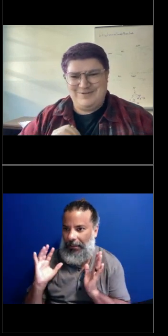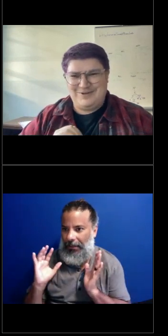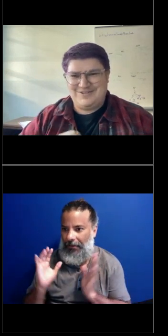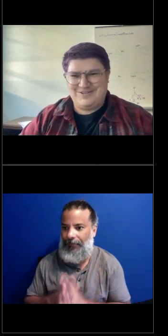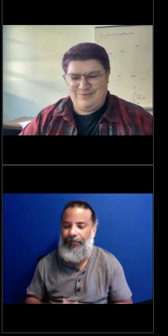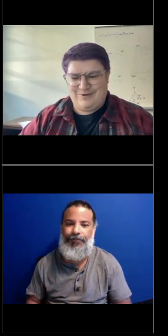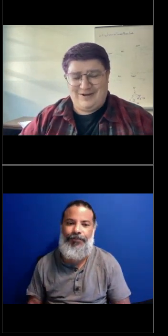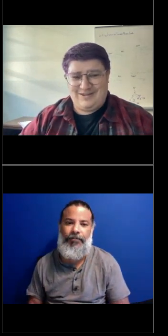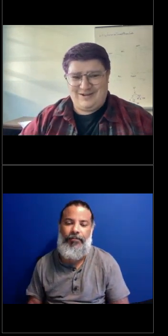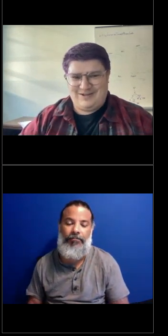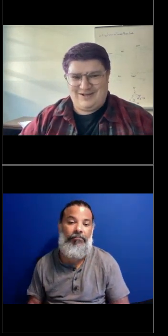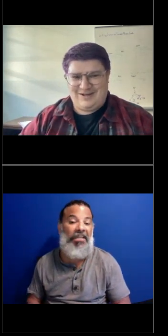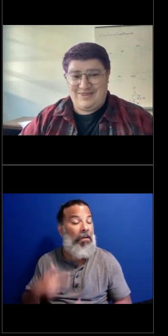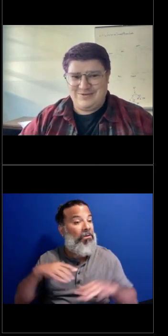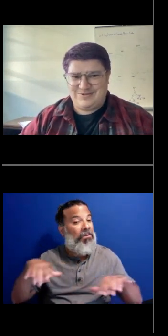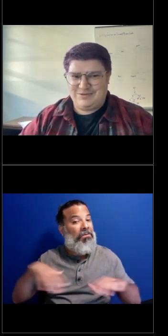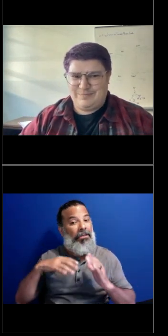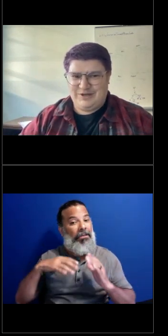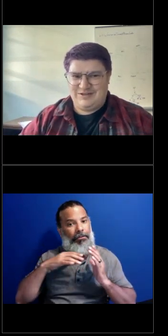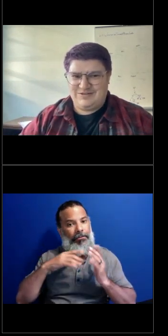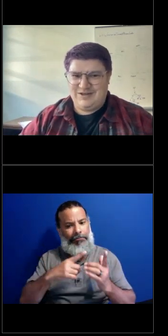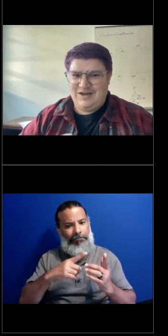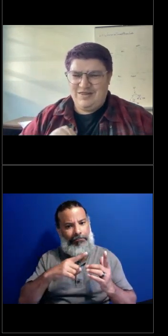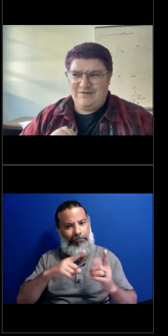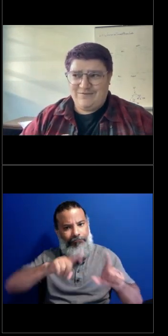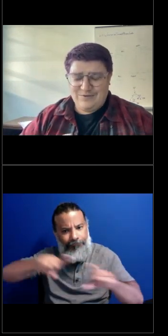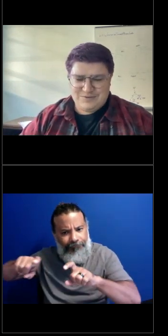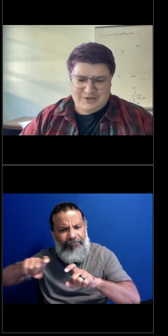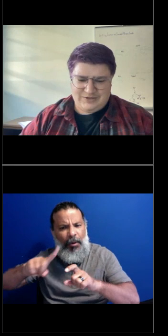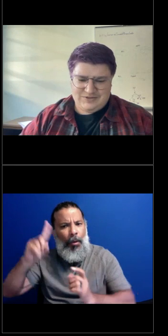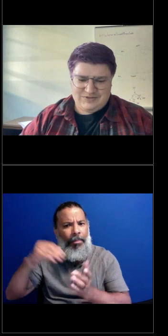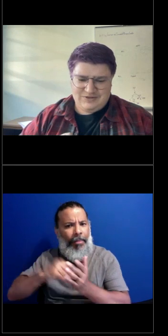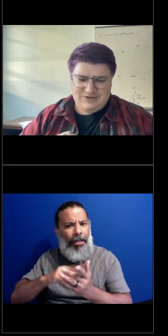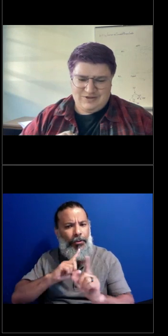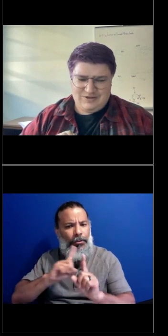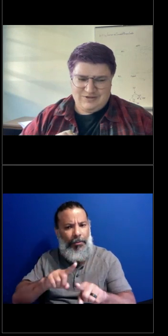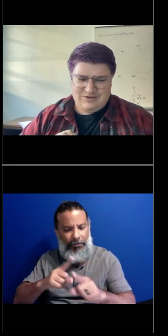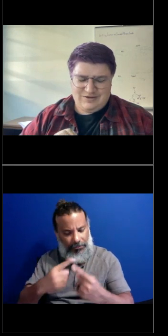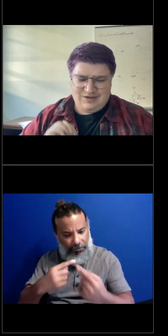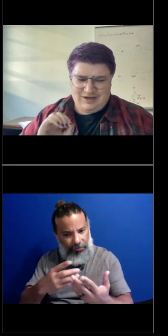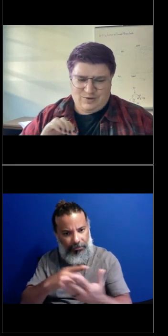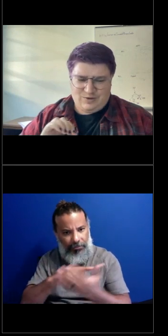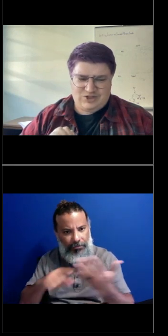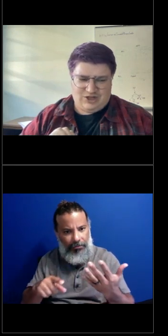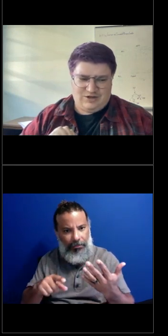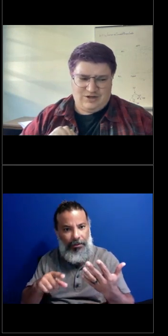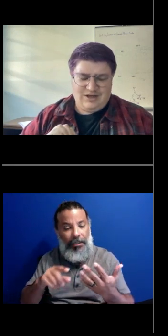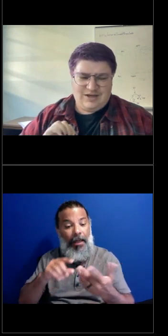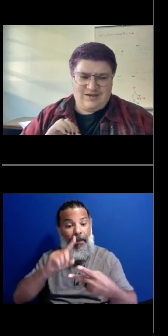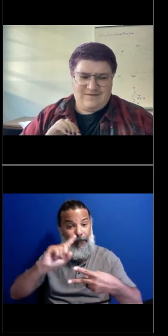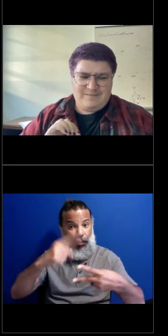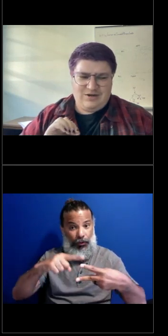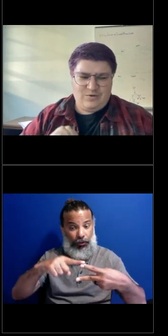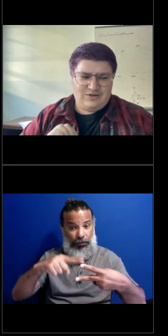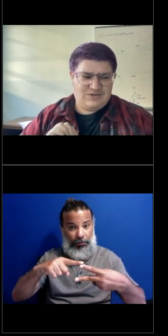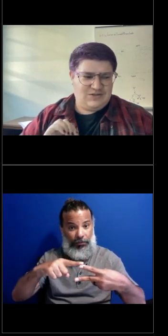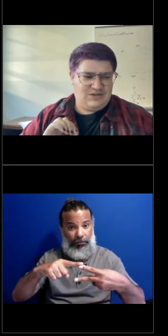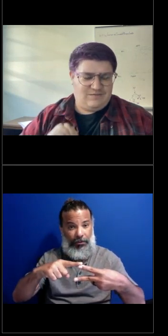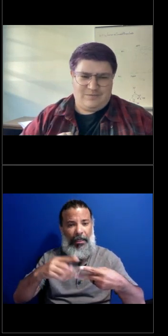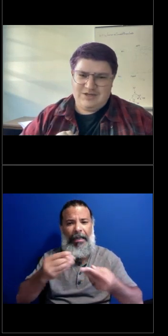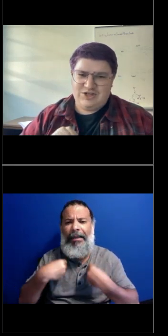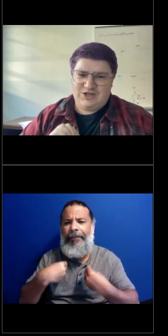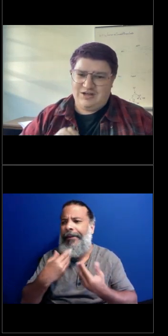If I'm doing a survey where I think I'm going to get 1,000 responses, the free response question can give me